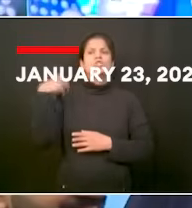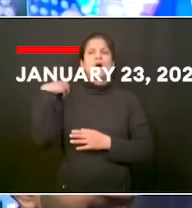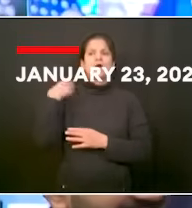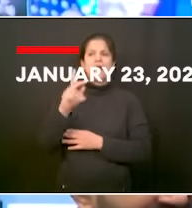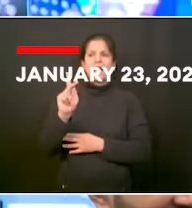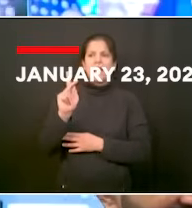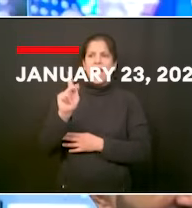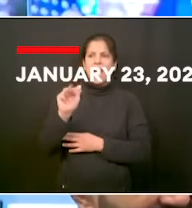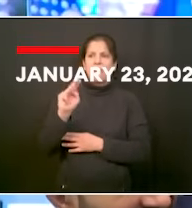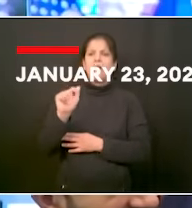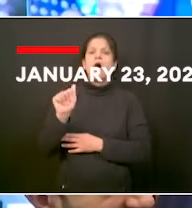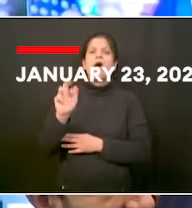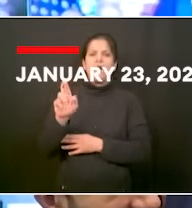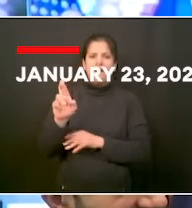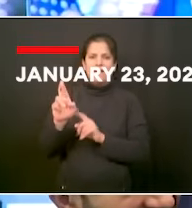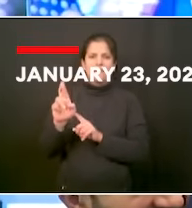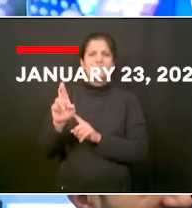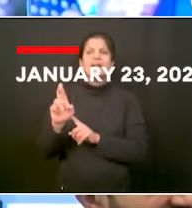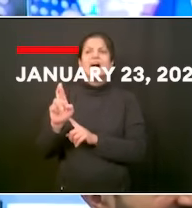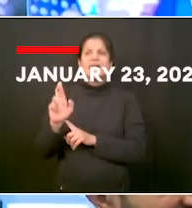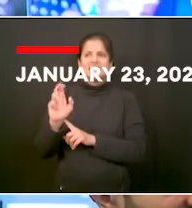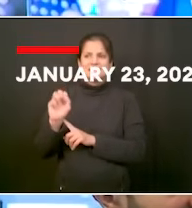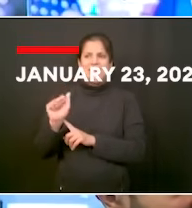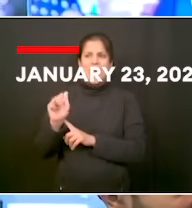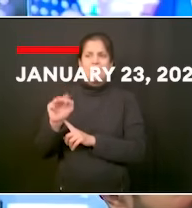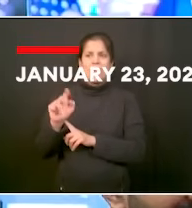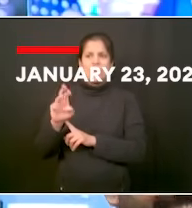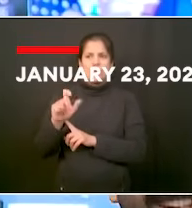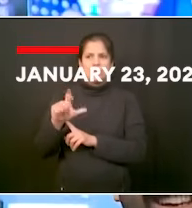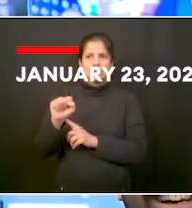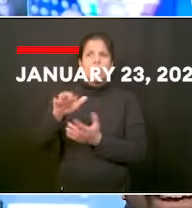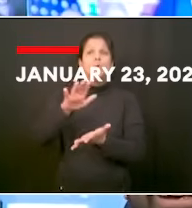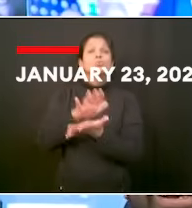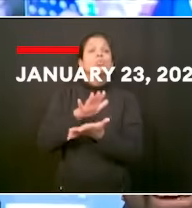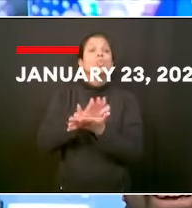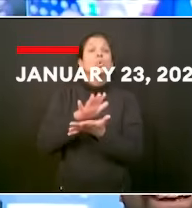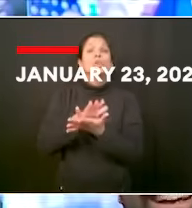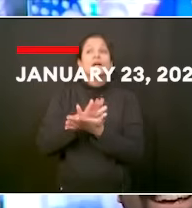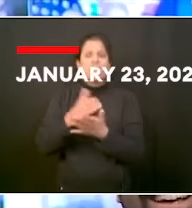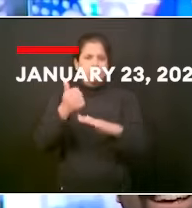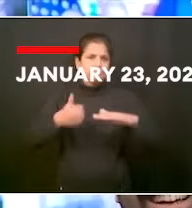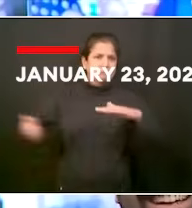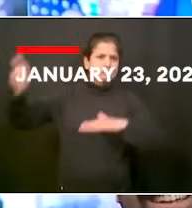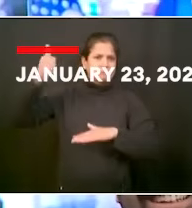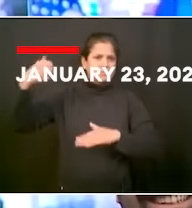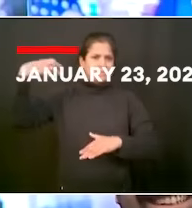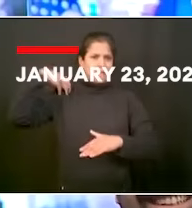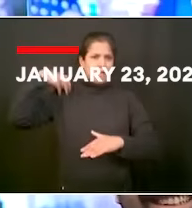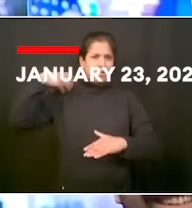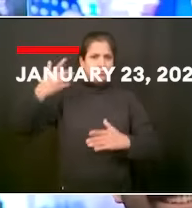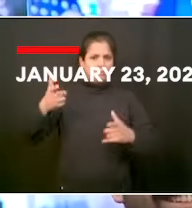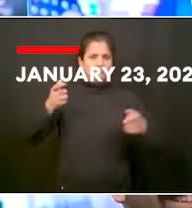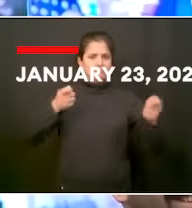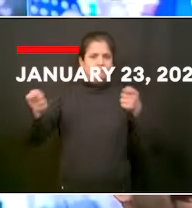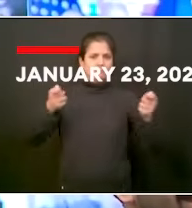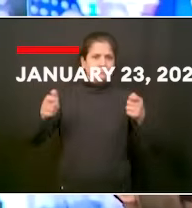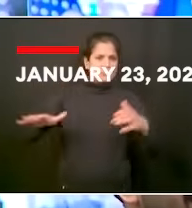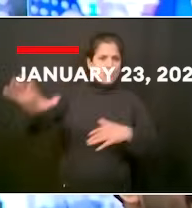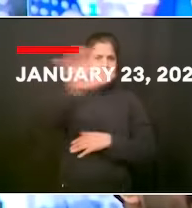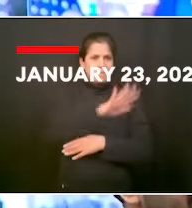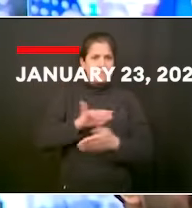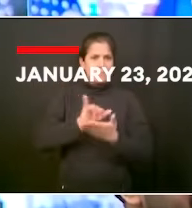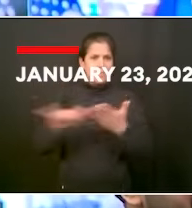All right. What an exciting first month on the job. But even though this is a new role for